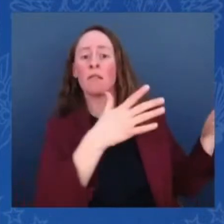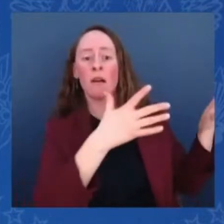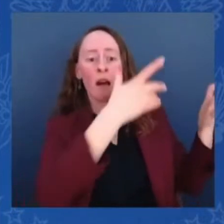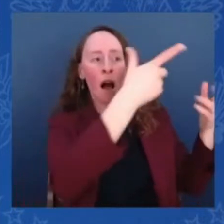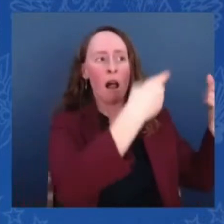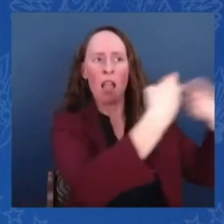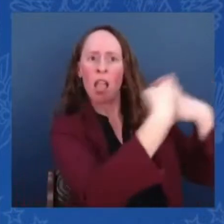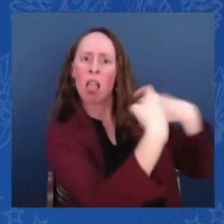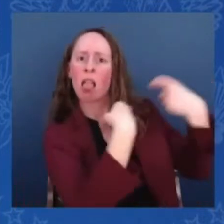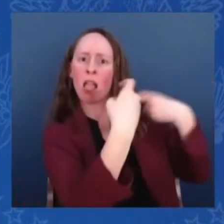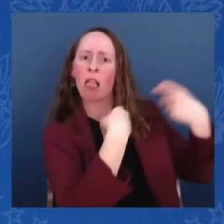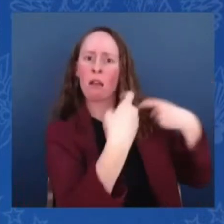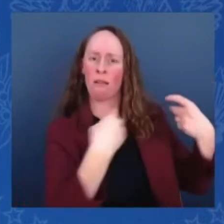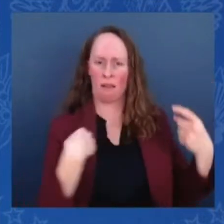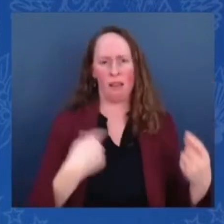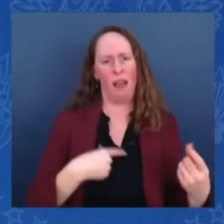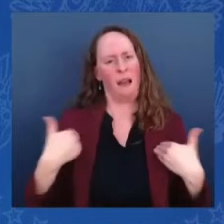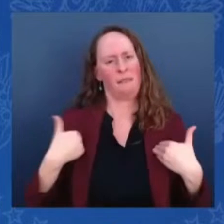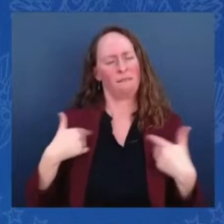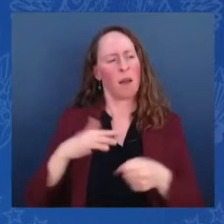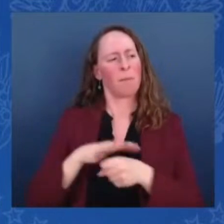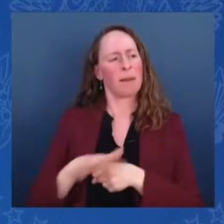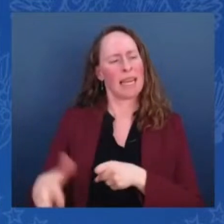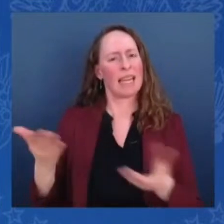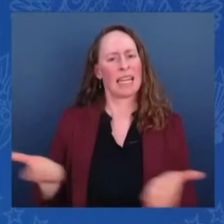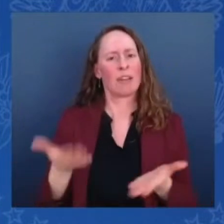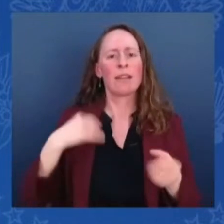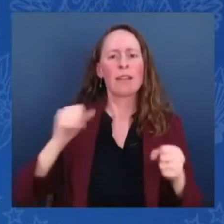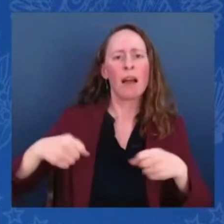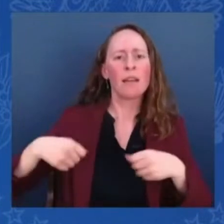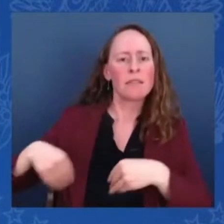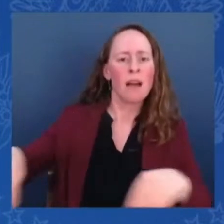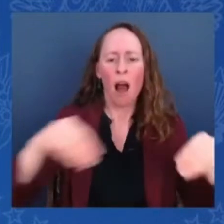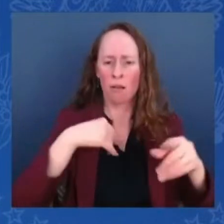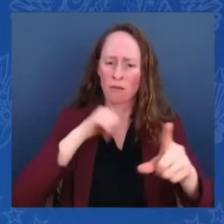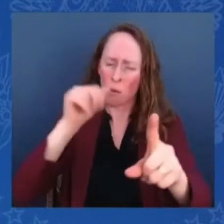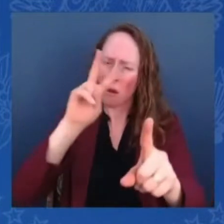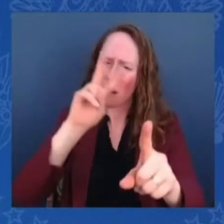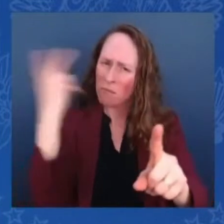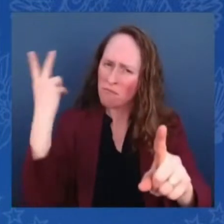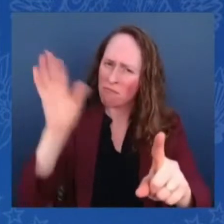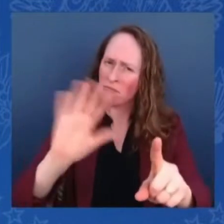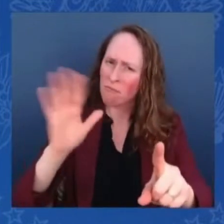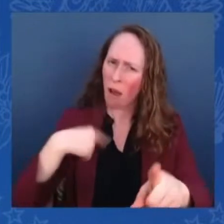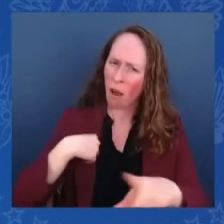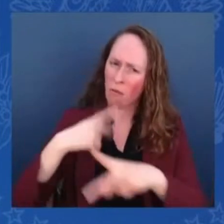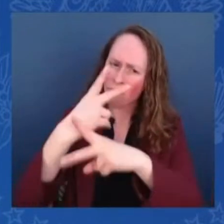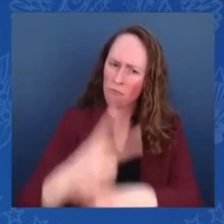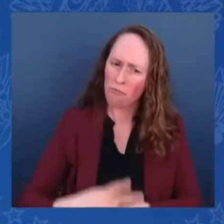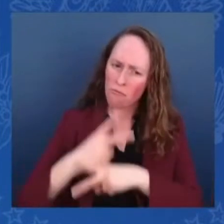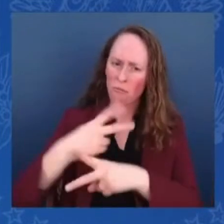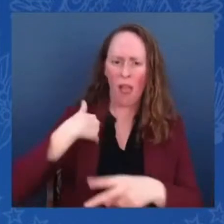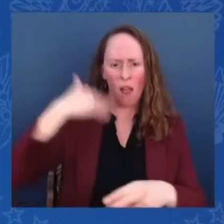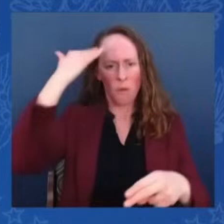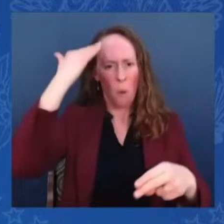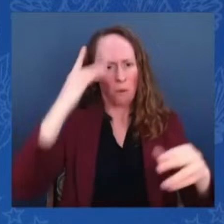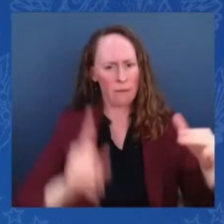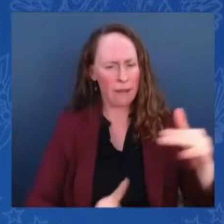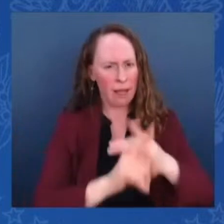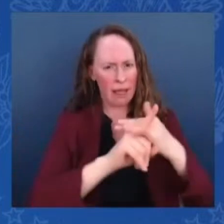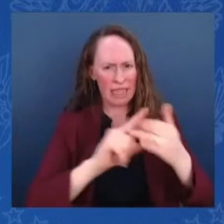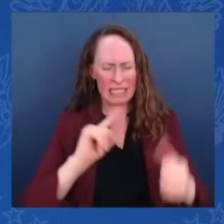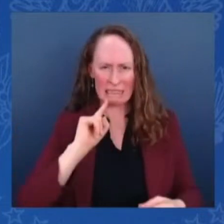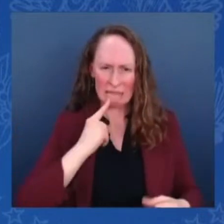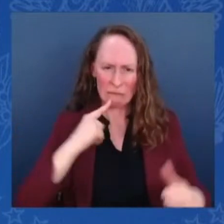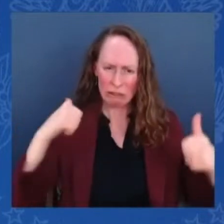long. Now, make no mistake, there are serious challenges the United States must continue to deal with in Ukraine, in the Middle